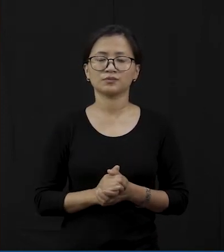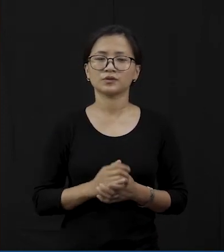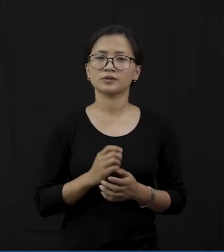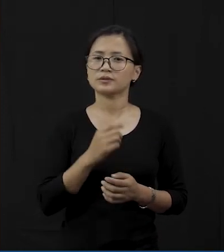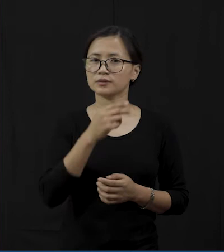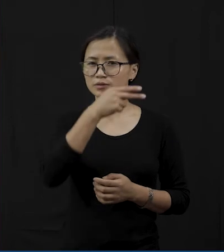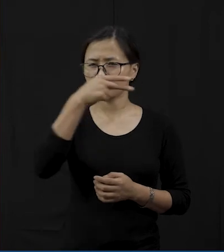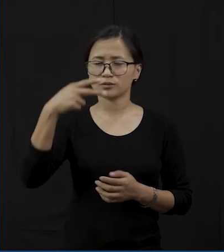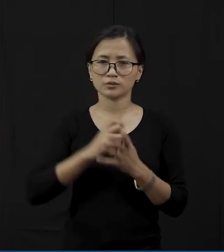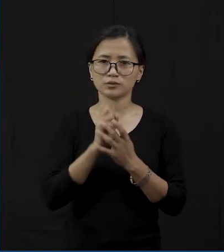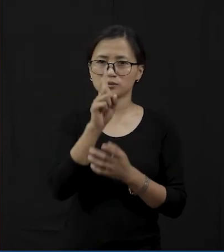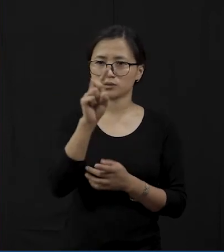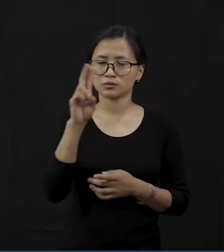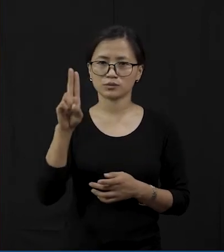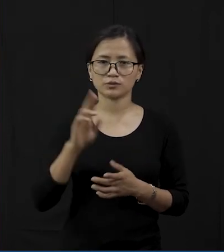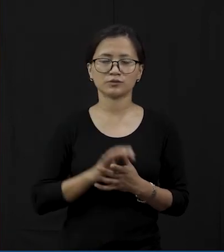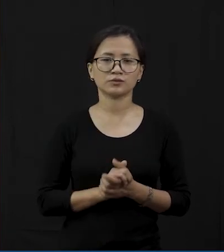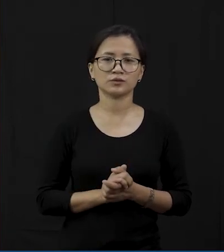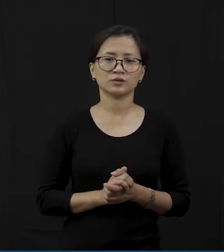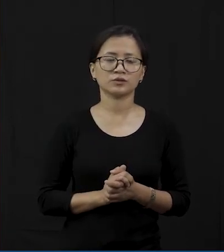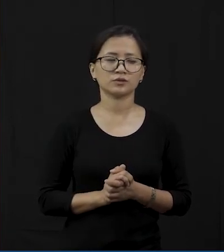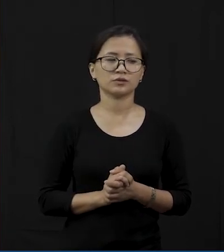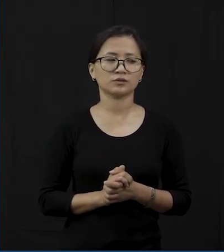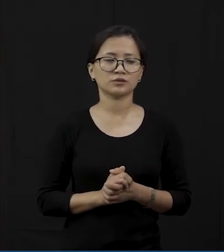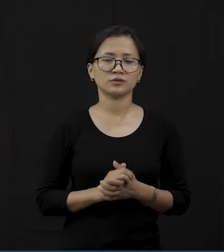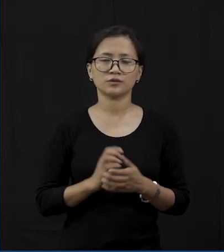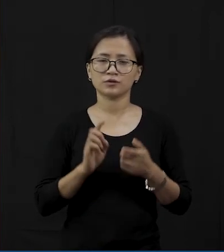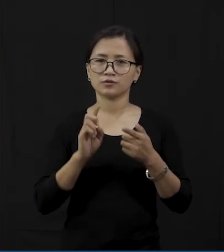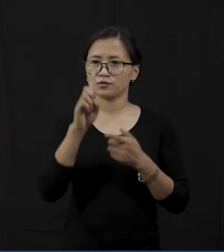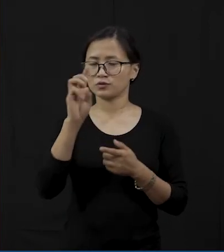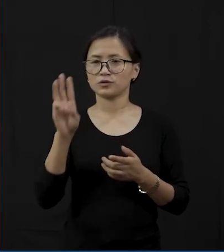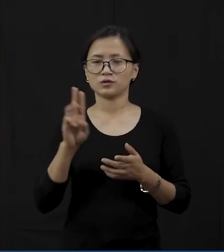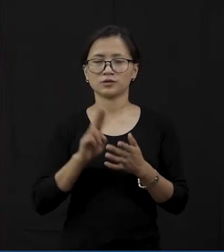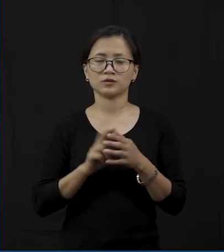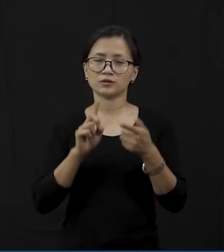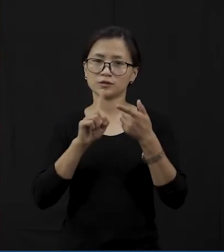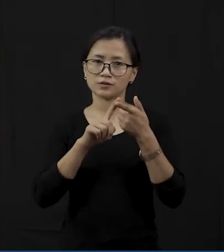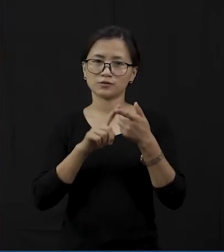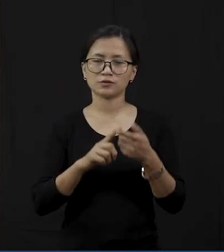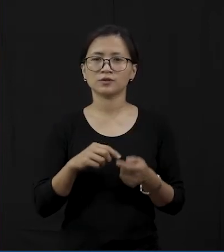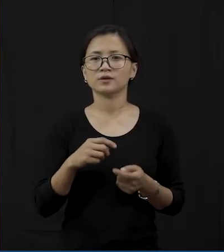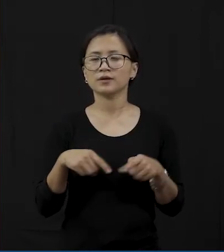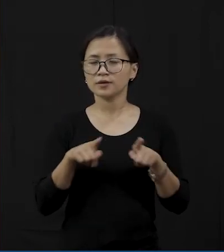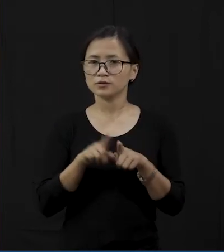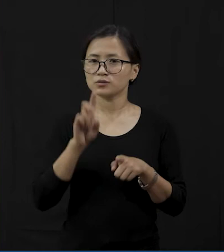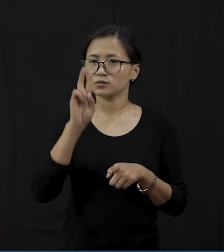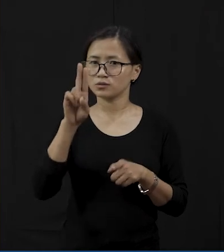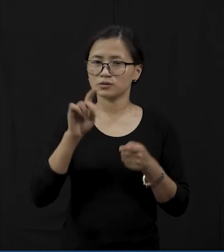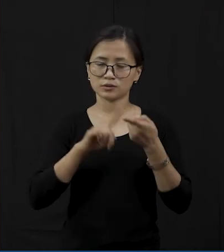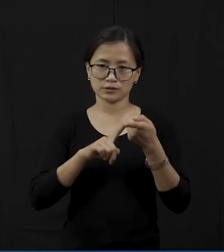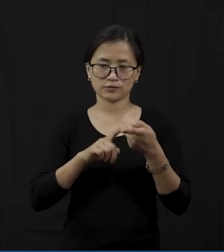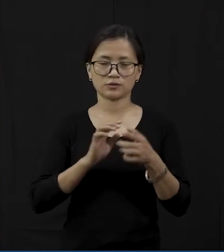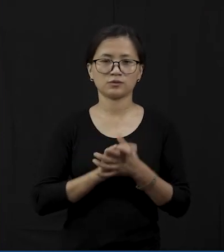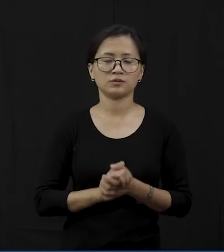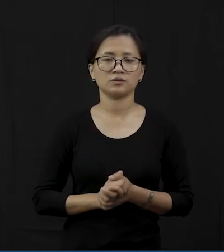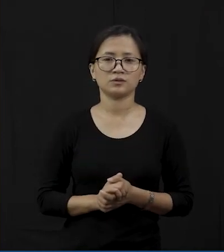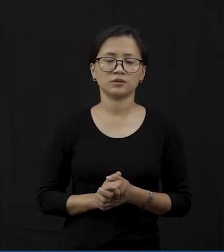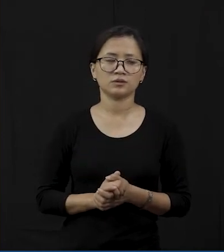12. So 14 is even, you know that 14 is even, 2 is even.